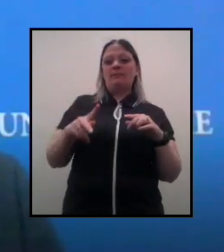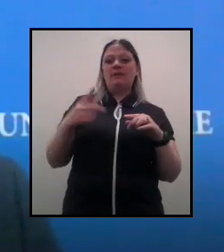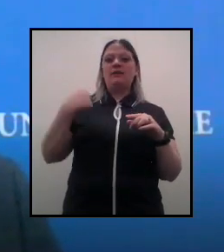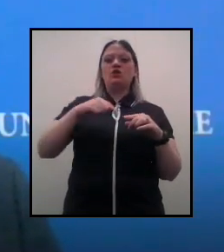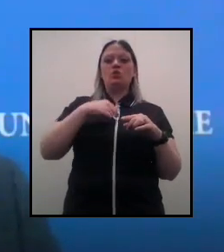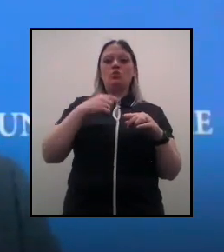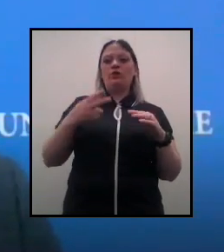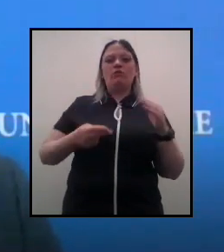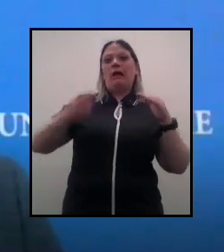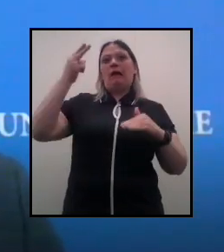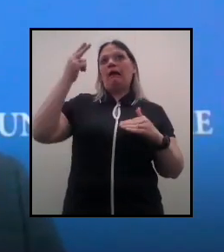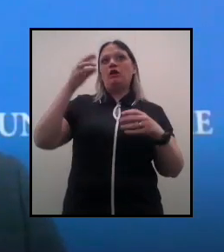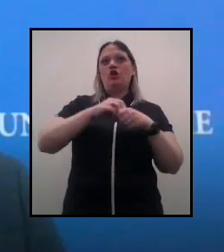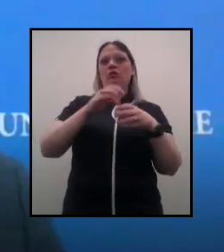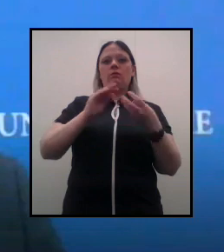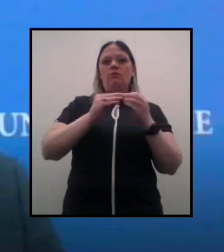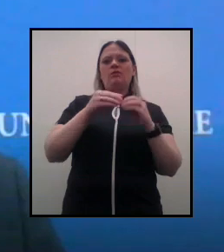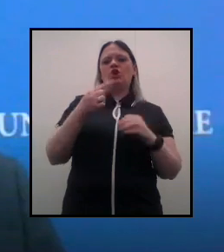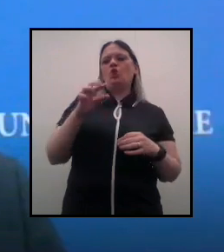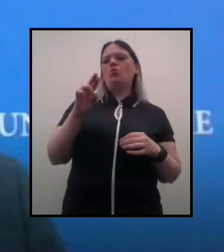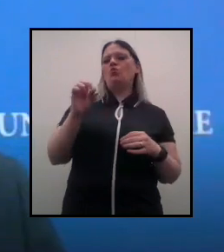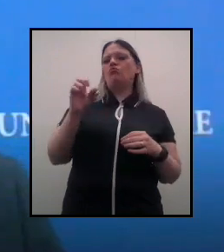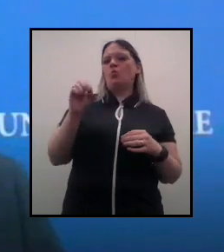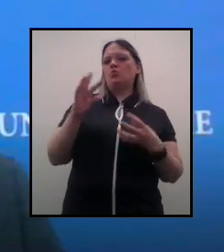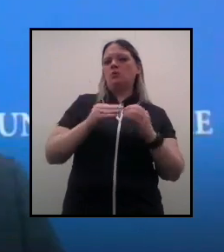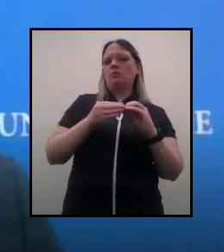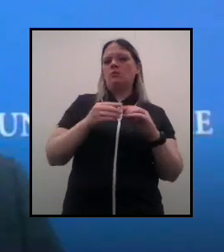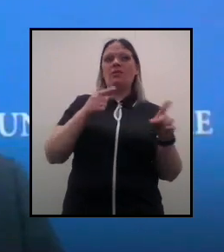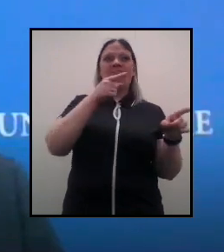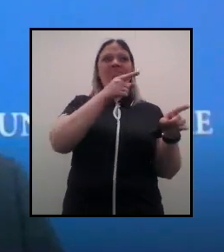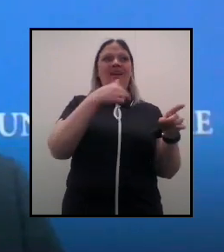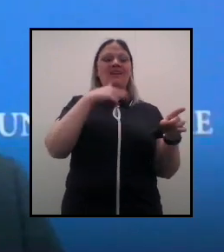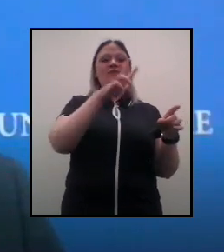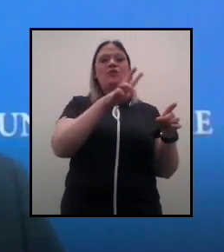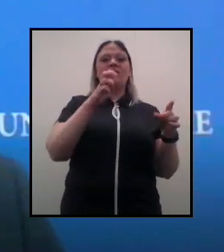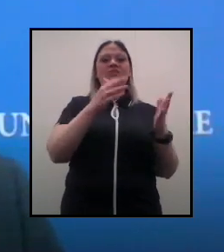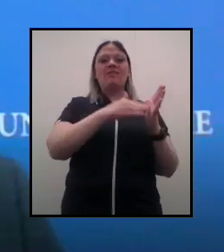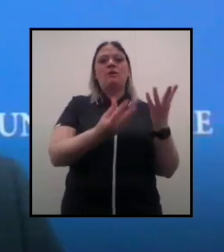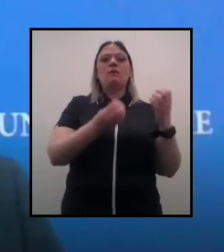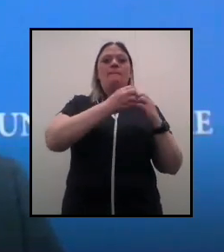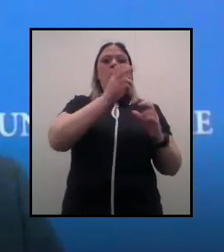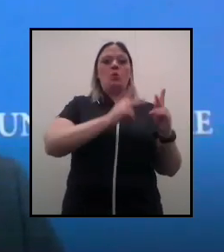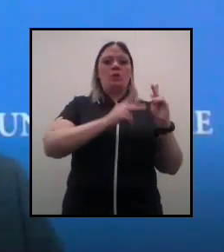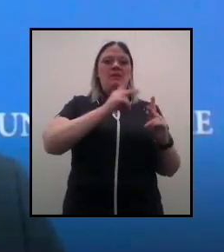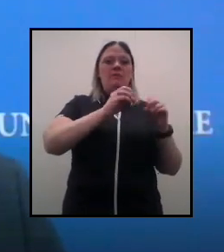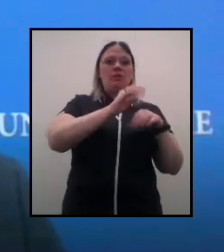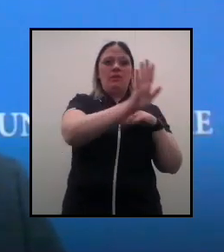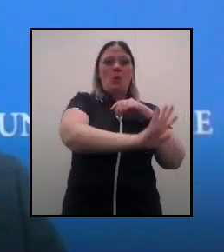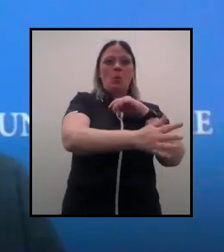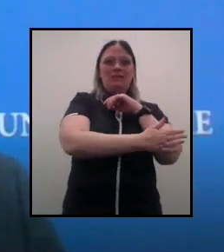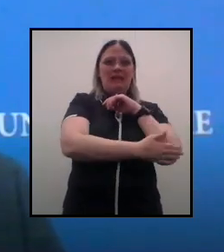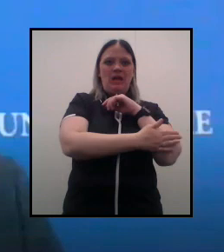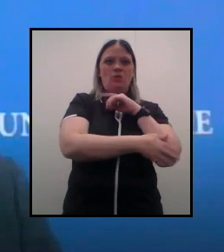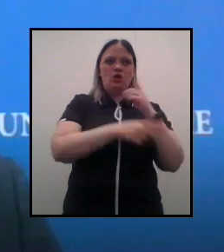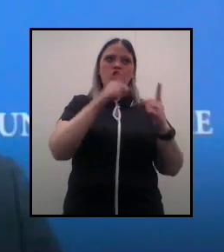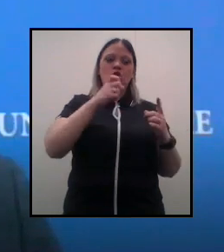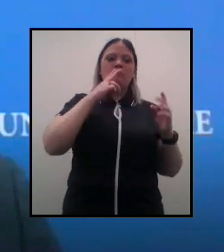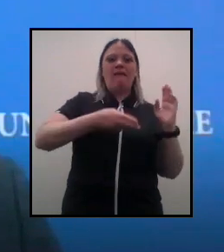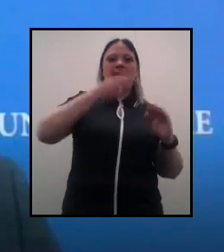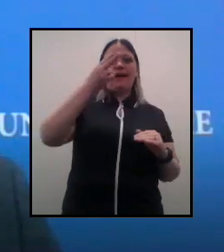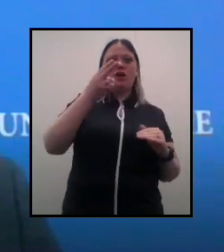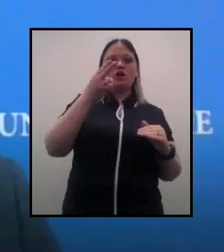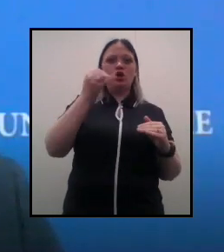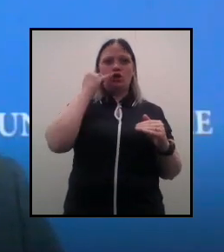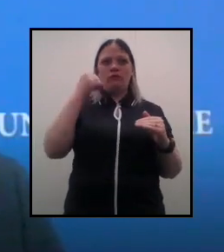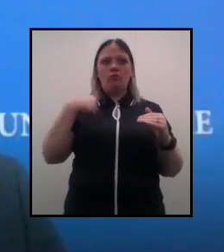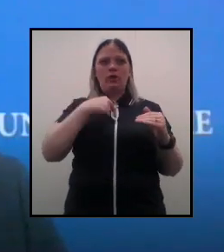just higher in the gross numbers. They have 300,000 more people in each of those two counties, so they should be higher if you would think that we were on